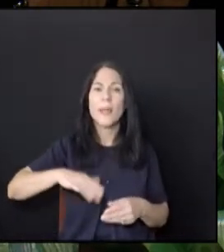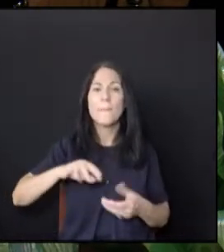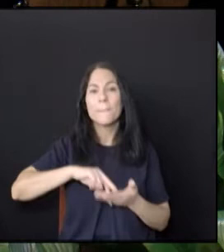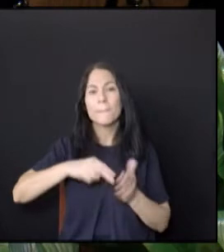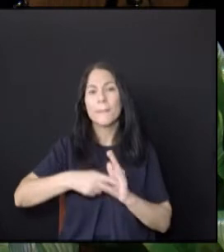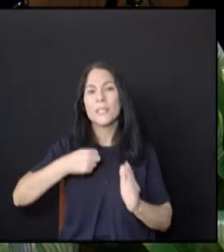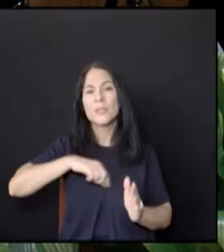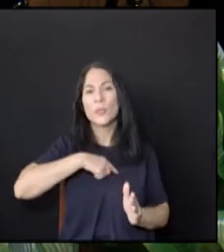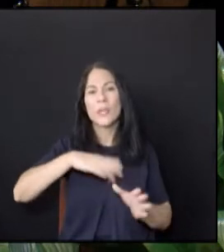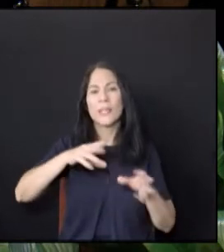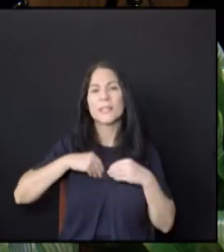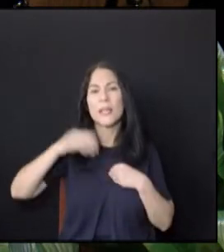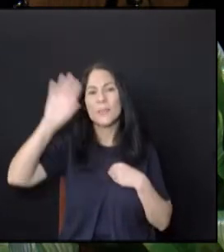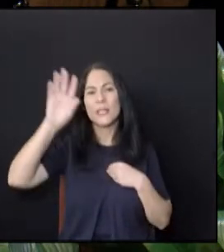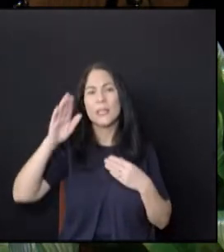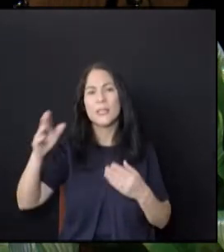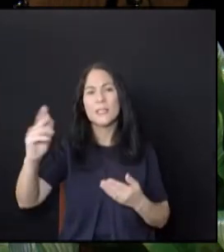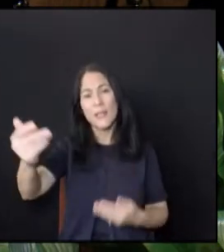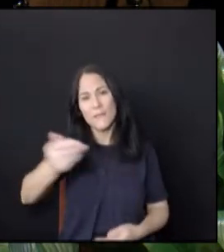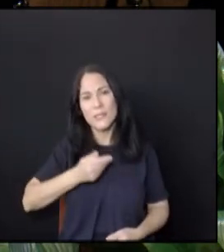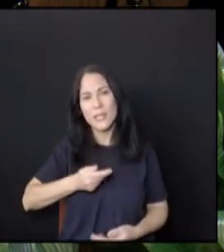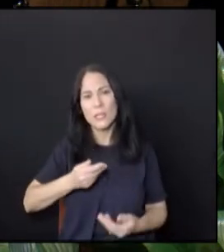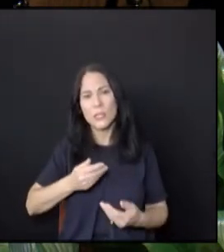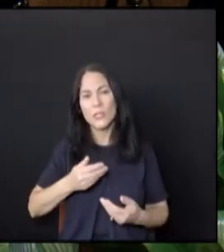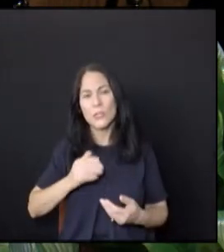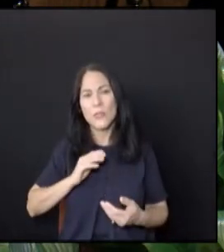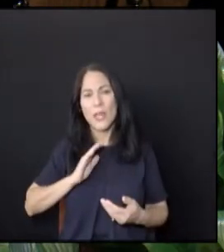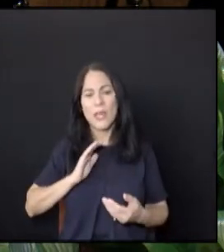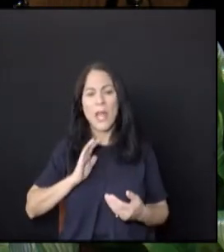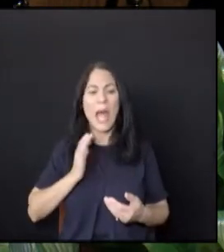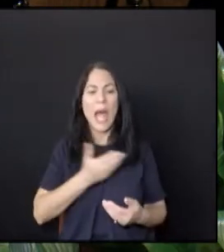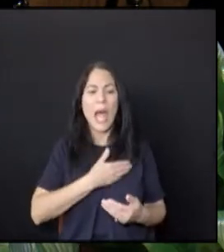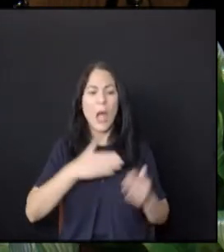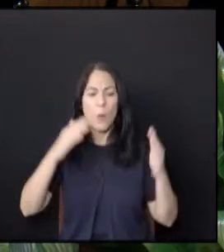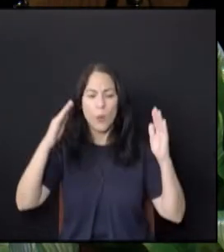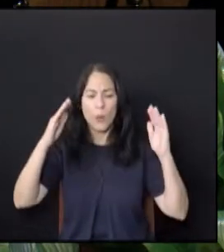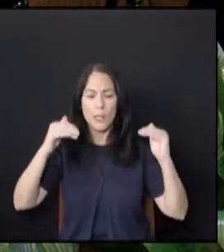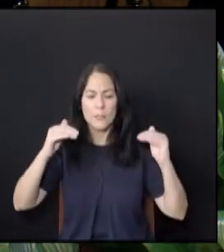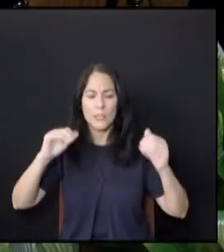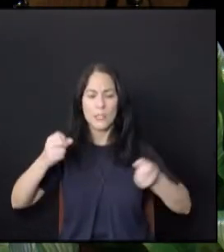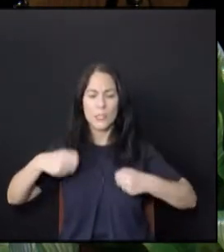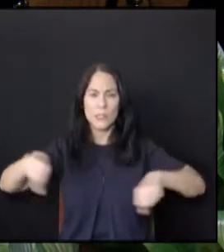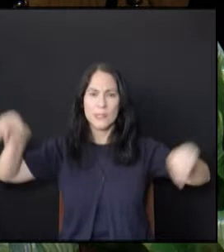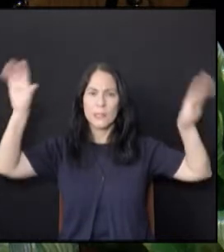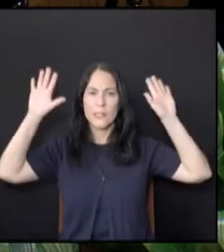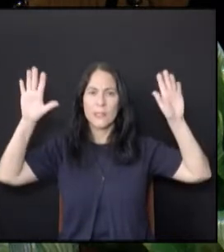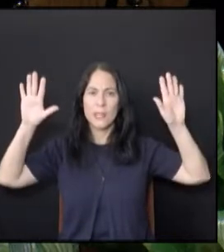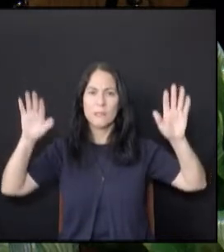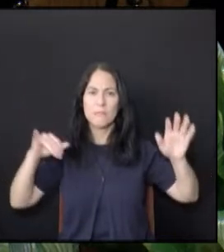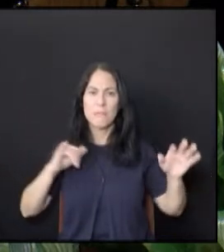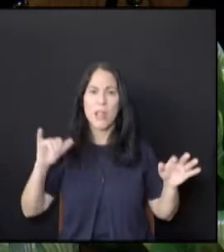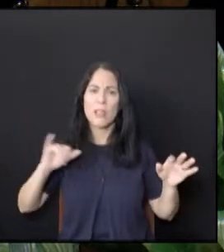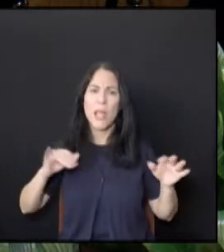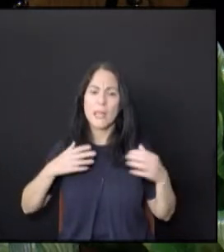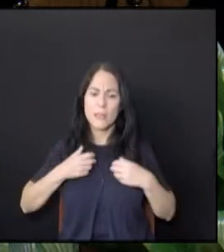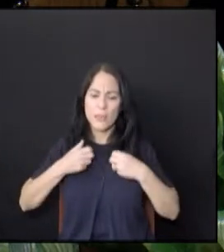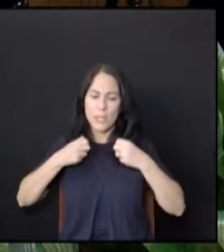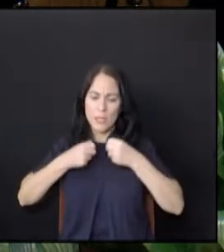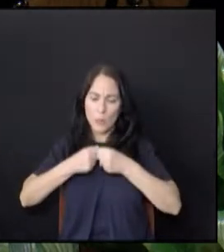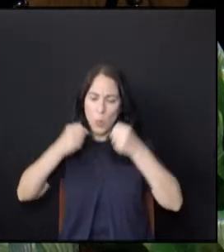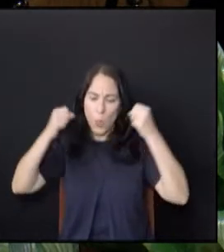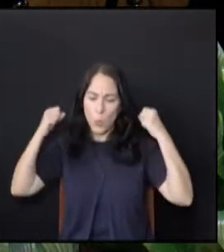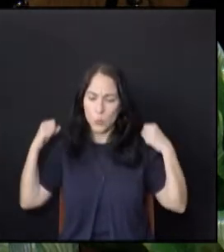to lay down our expectations like cloaks upon the road? Lay down those expectations of what